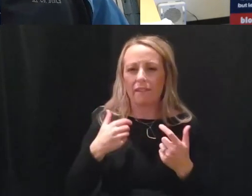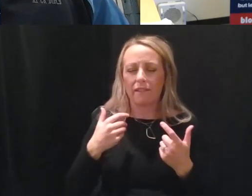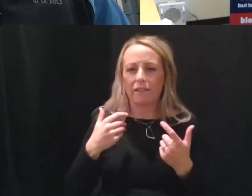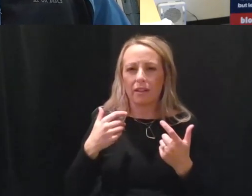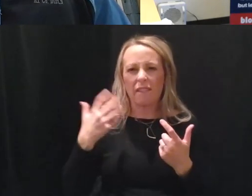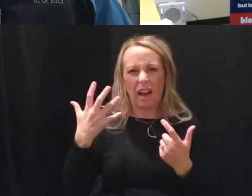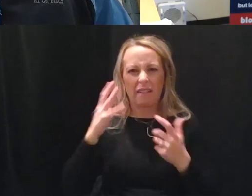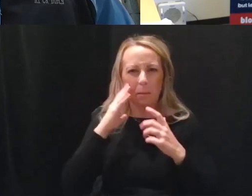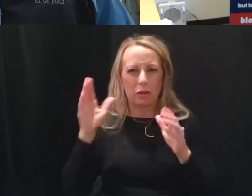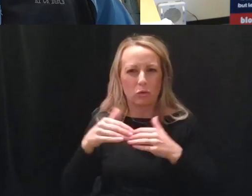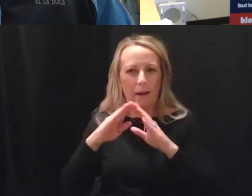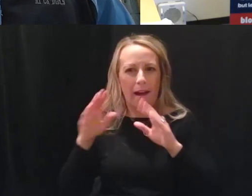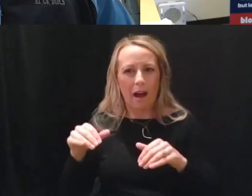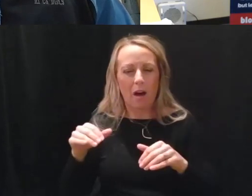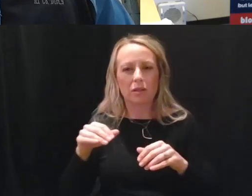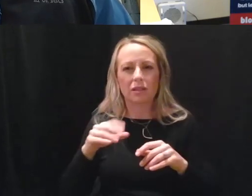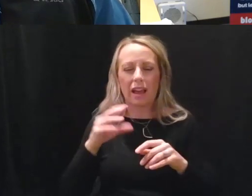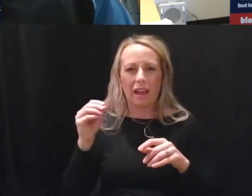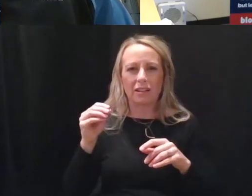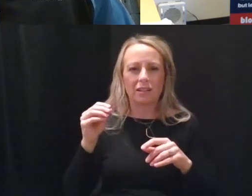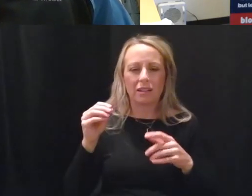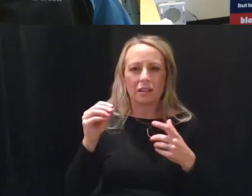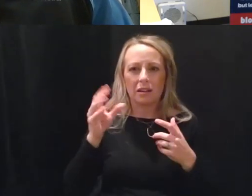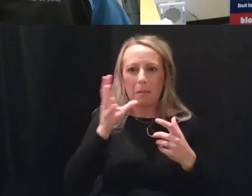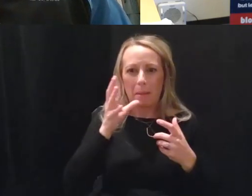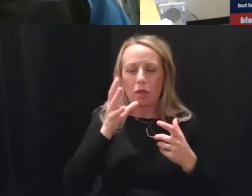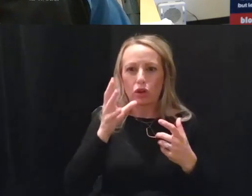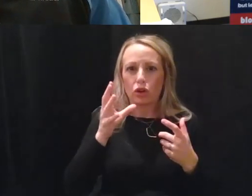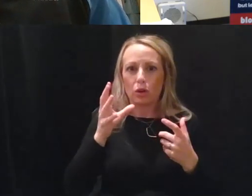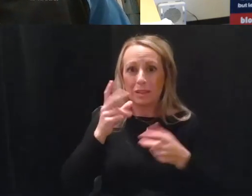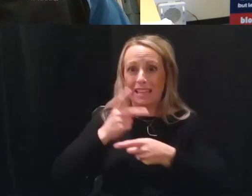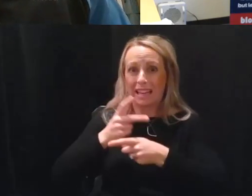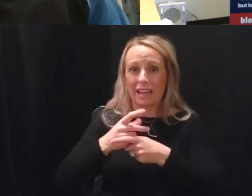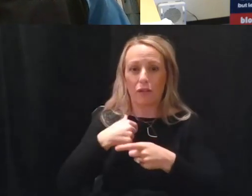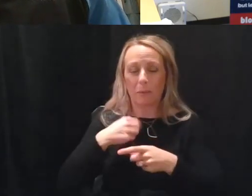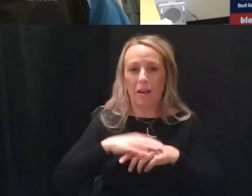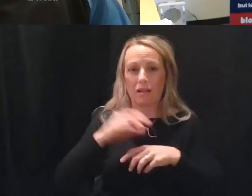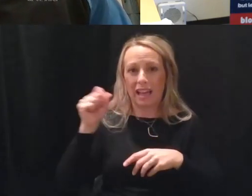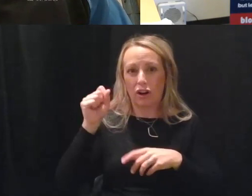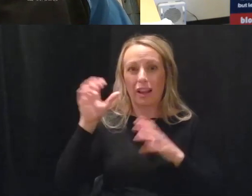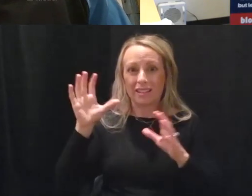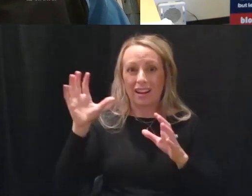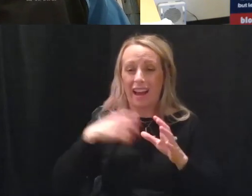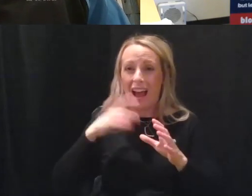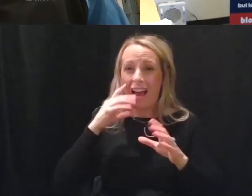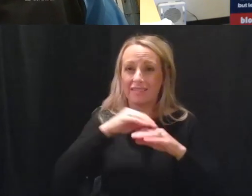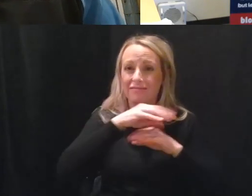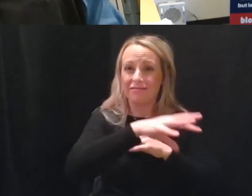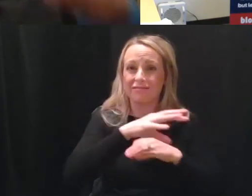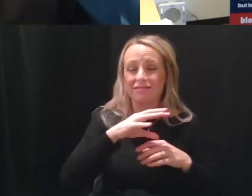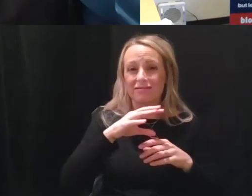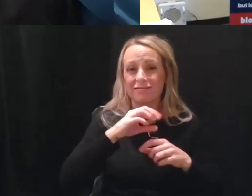just go ahead and move in with me. You don't need to pay rent somewhere. Well, she was taking care of me on Saturday and Sunday, and I gave her the COVID. We know